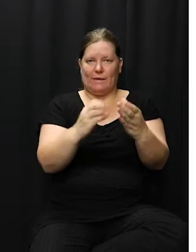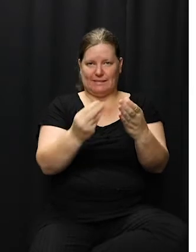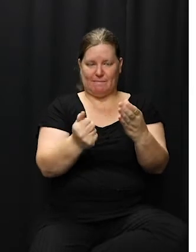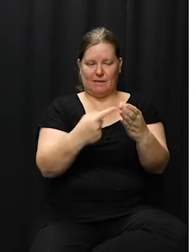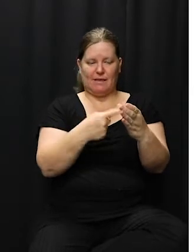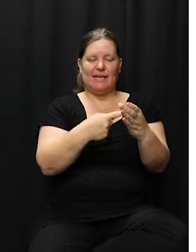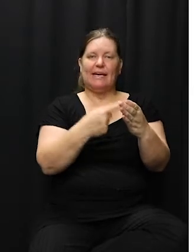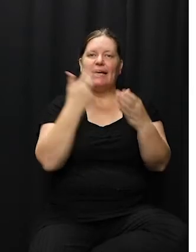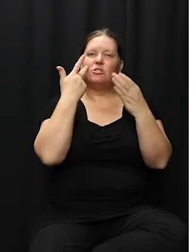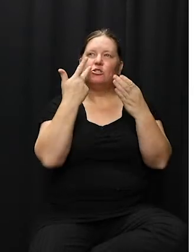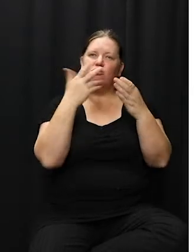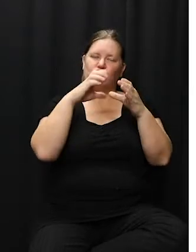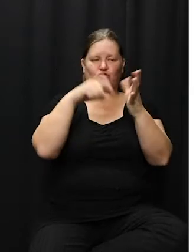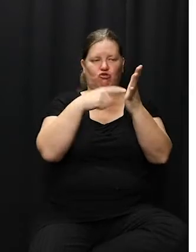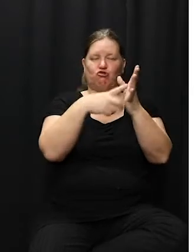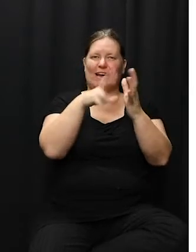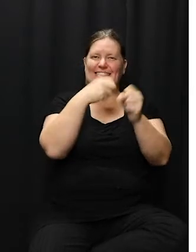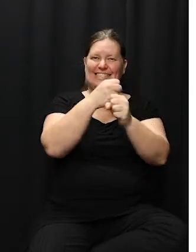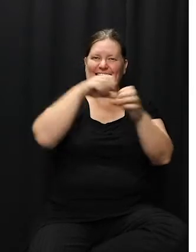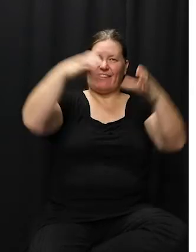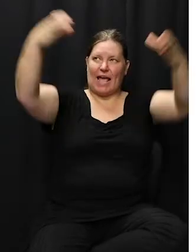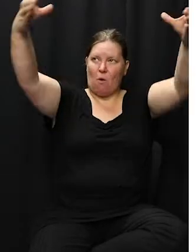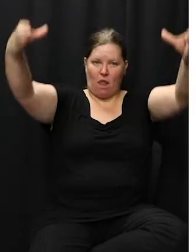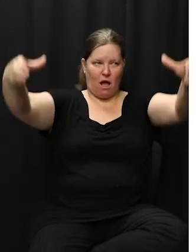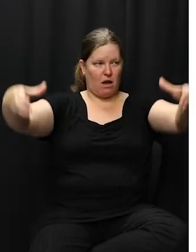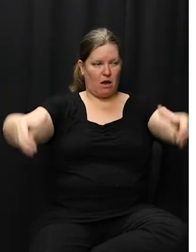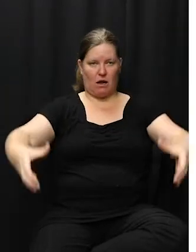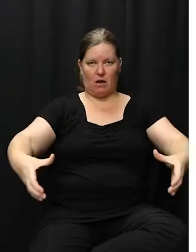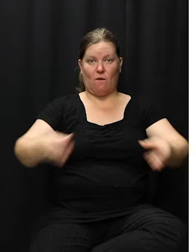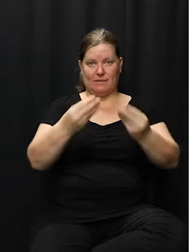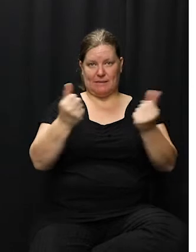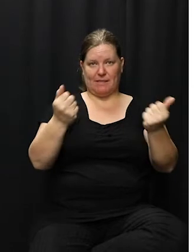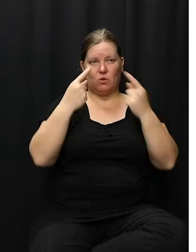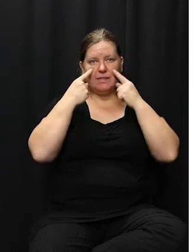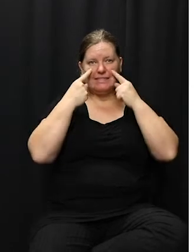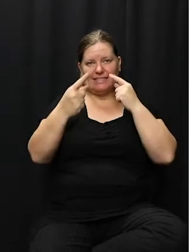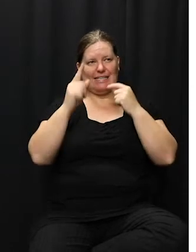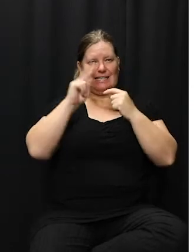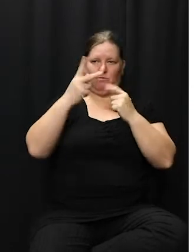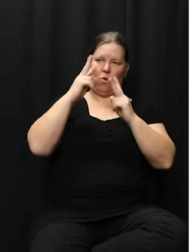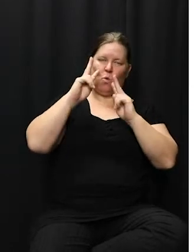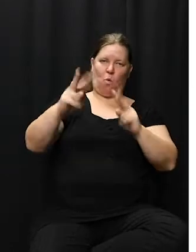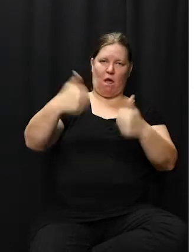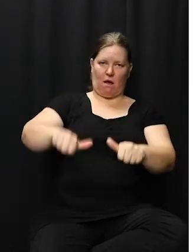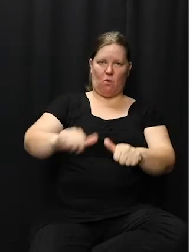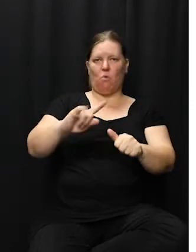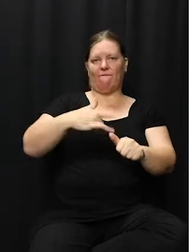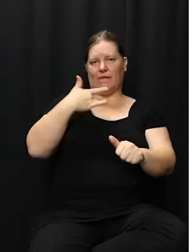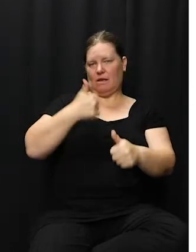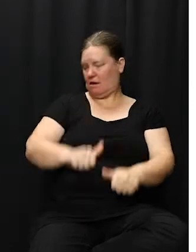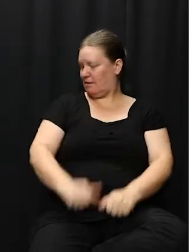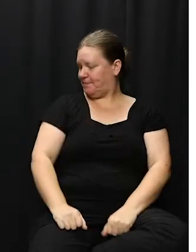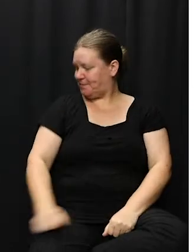person holds a thing, but it's sort of showing hands tracing an object. Tracing so you can see what that object would look